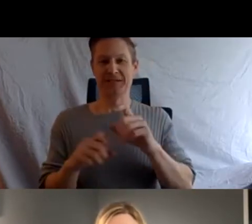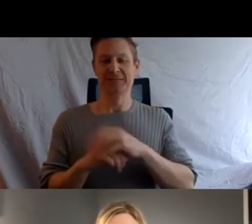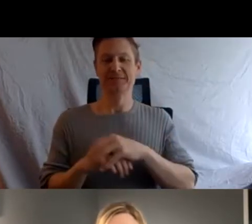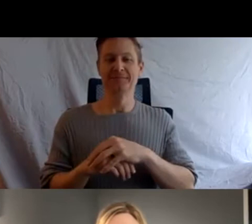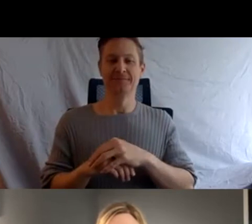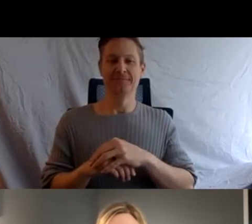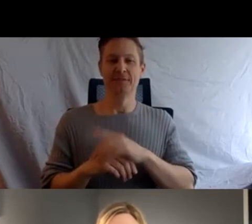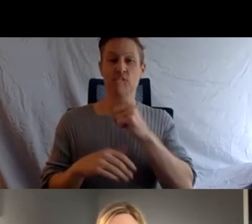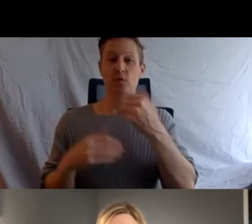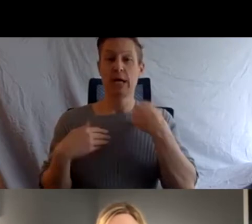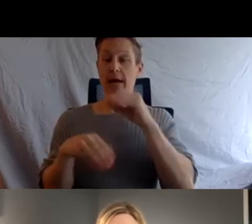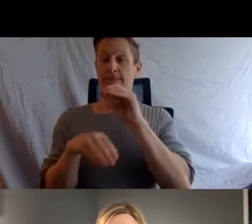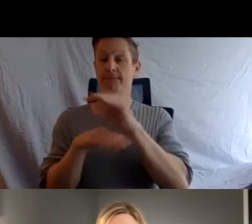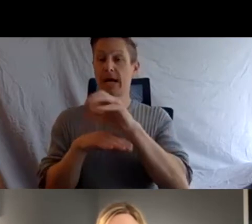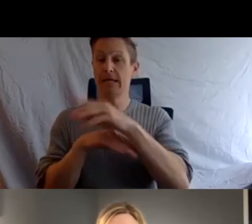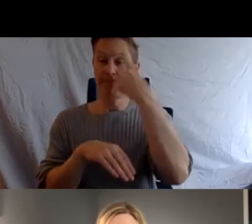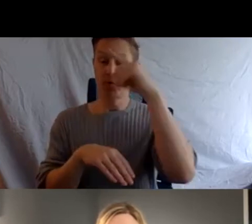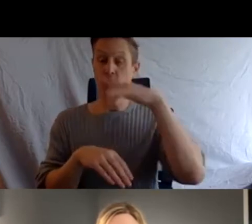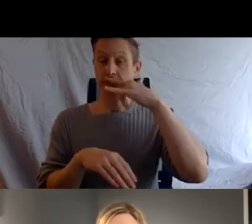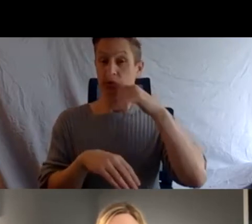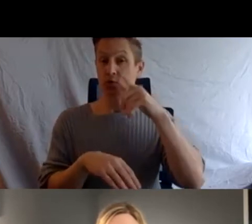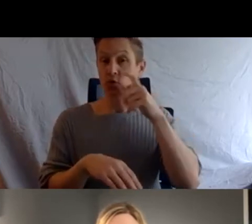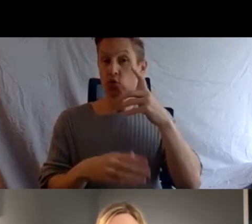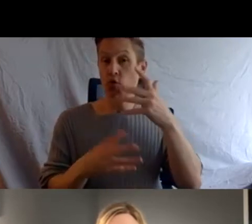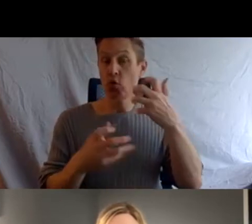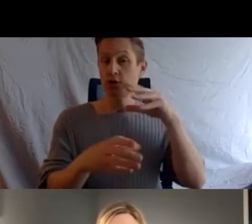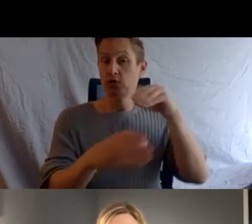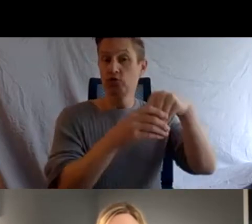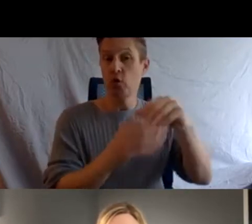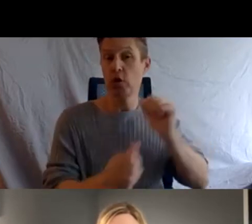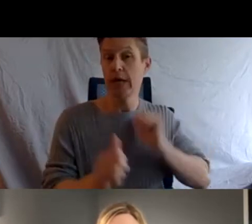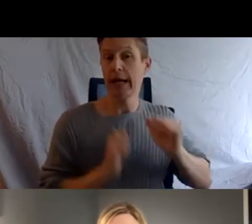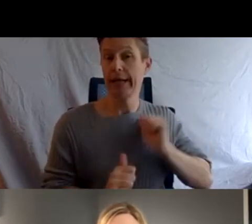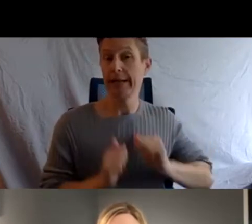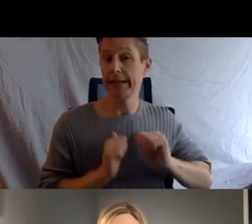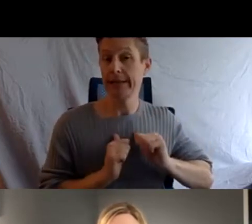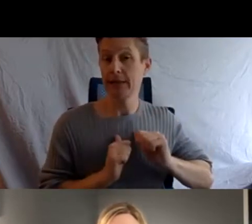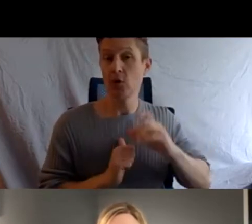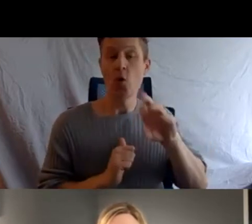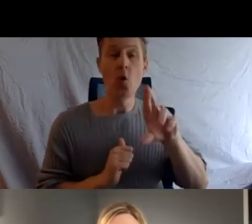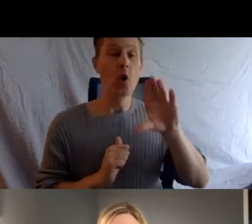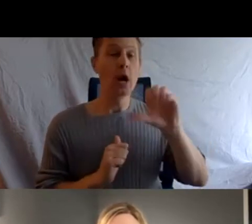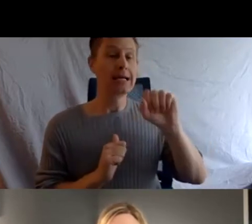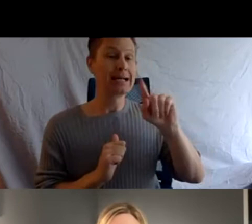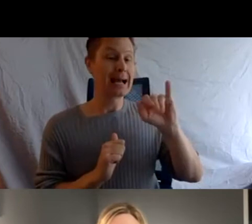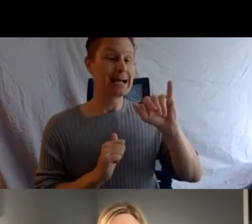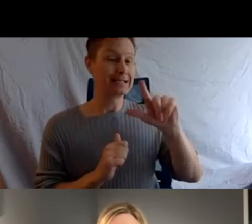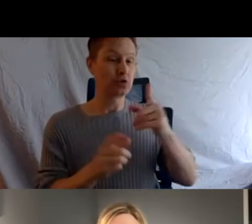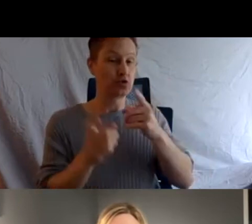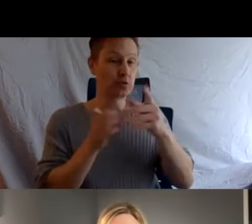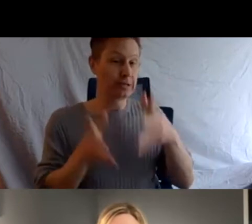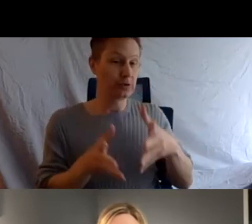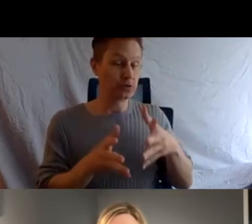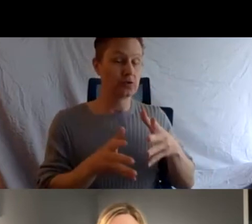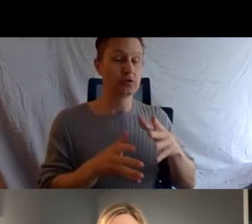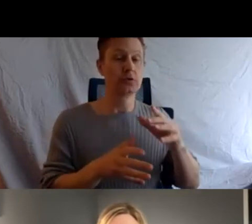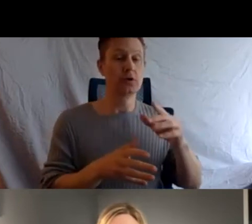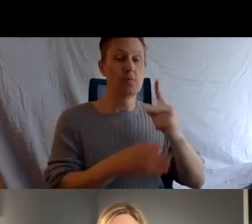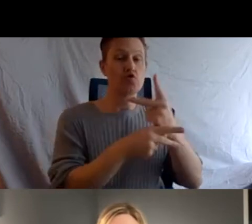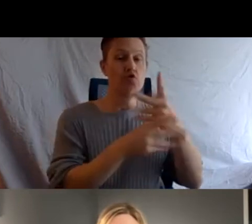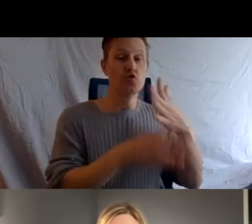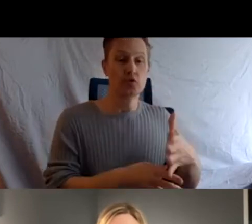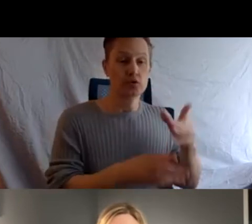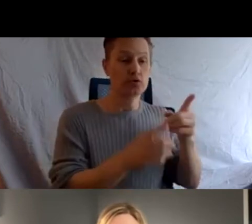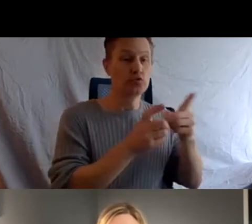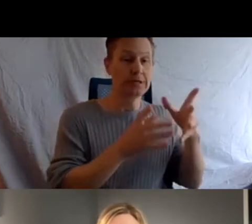have any advice for kids who want to get into acting, or any advice for casting directors, producers, or directors who are working with actors